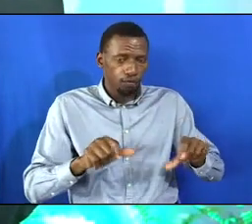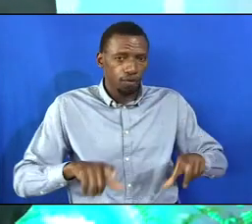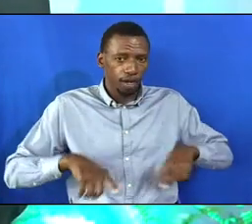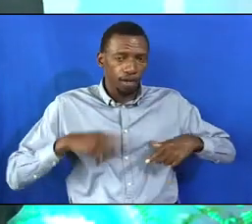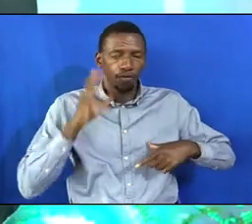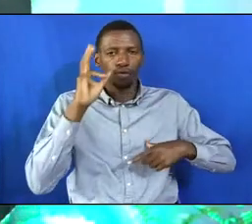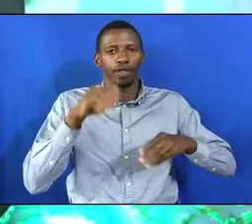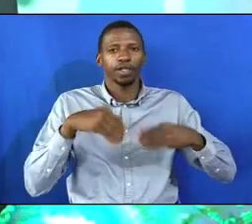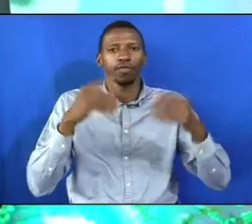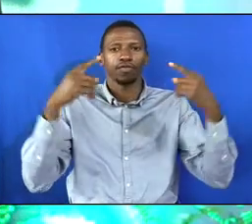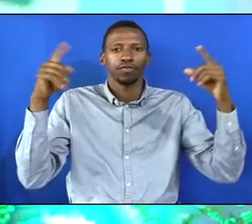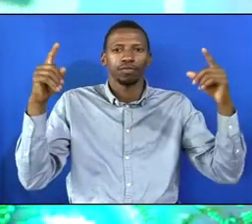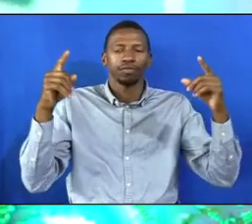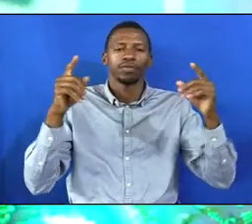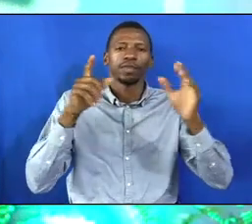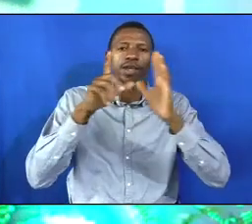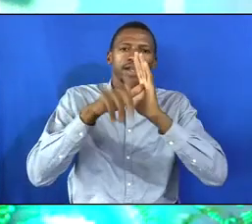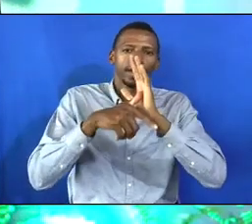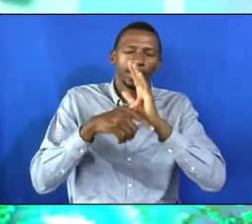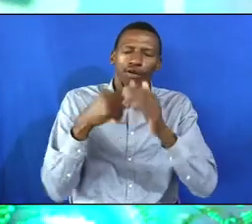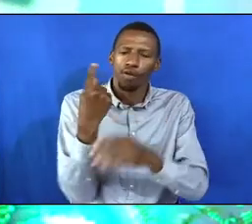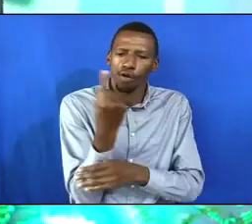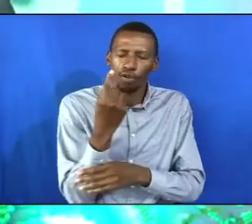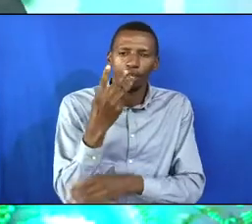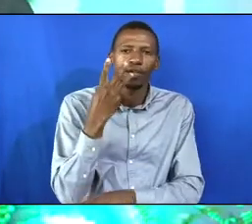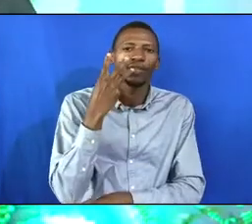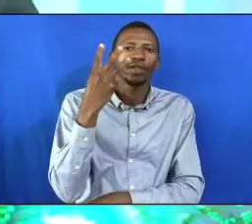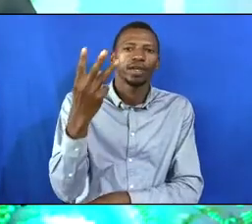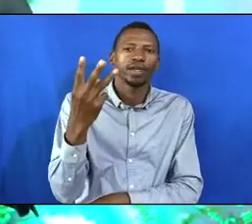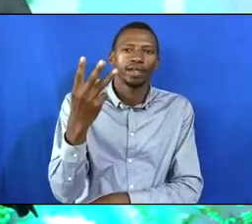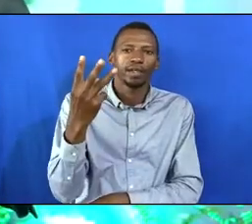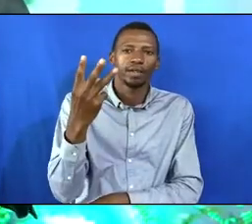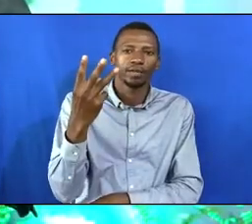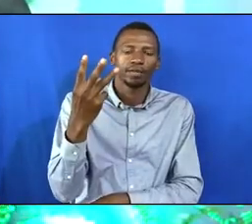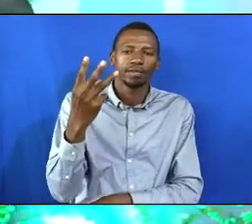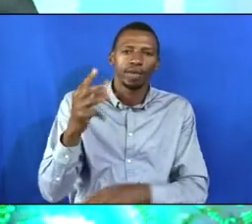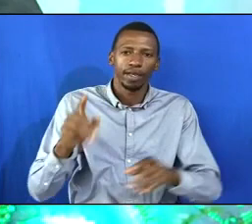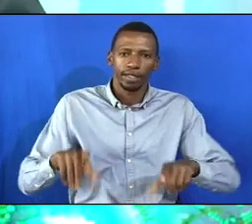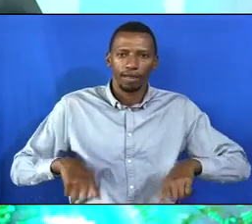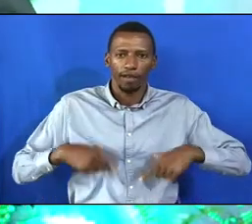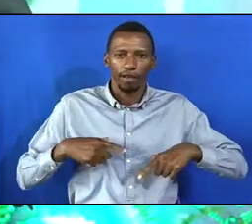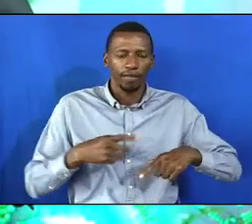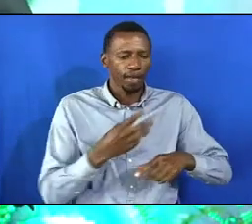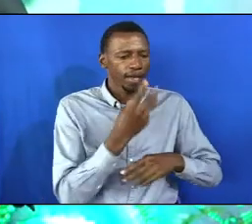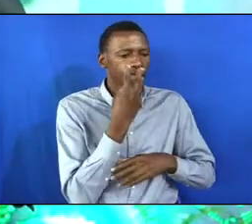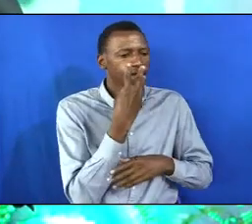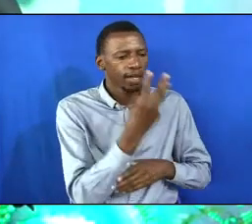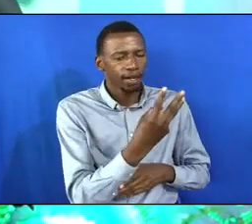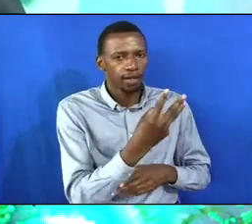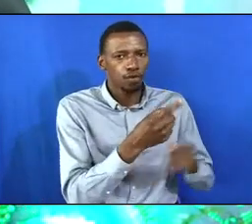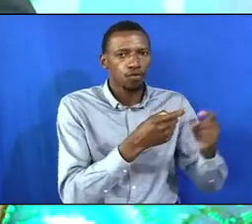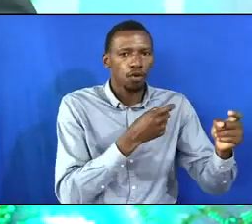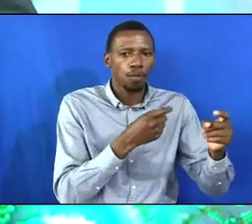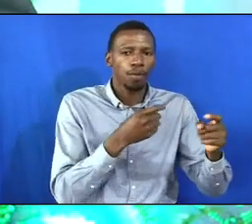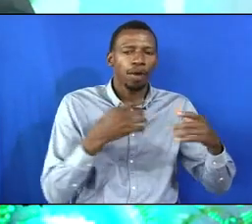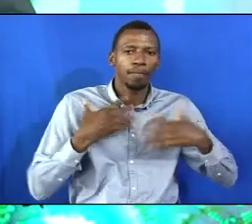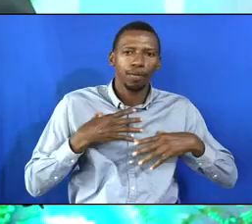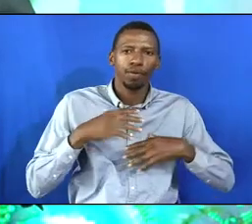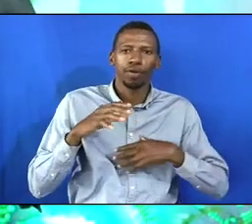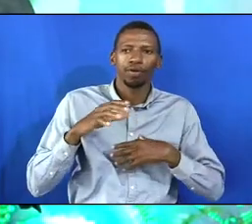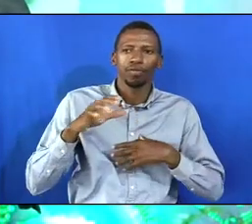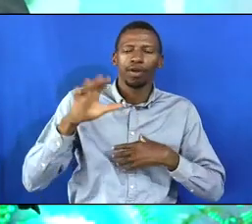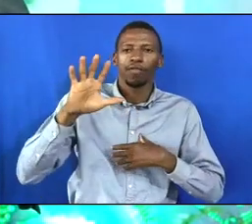And ultimately, 300 survived. 300 out of approximately 30,000, that is